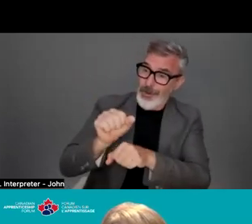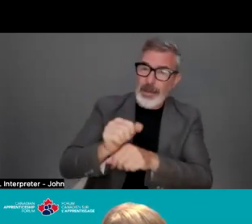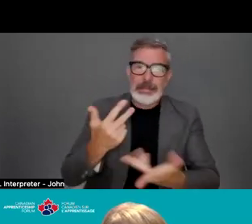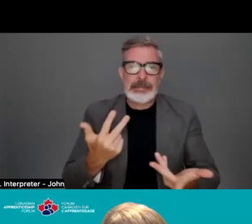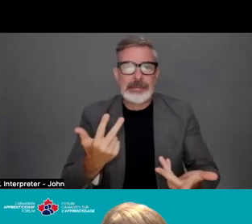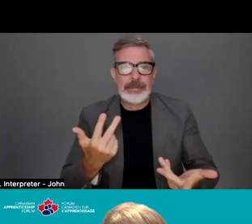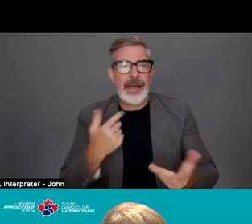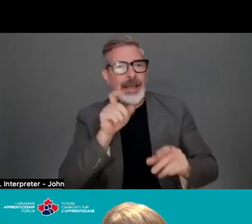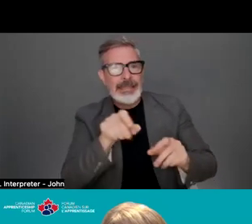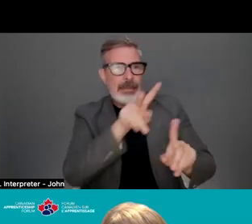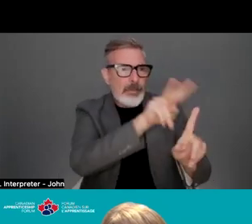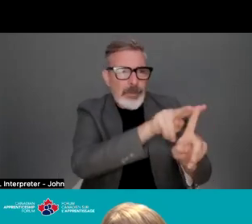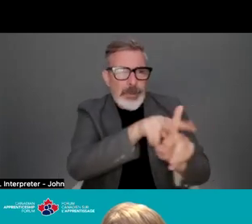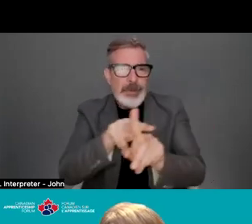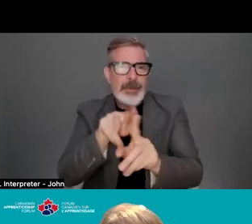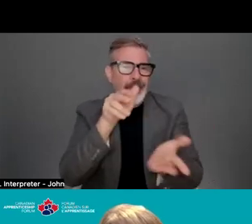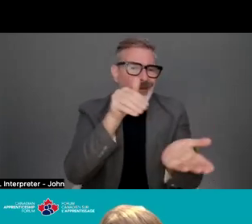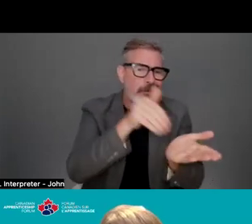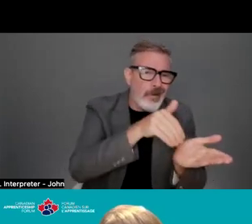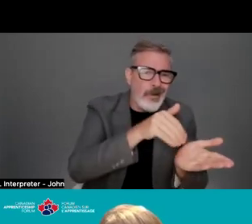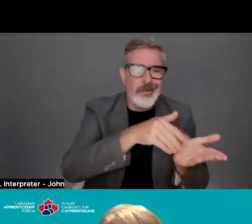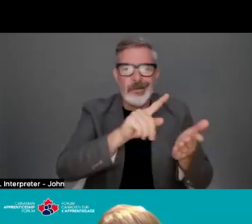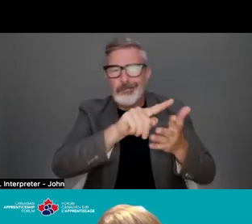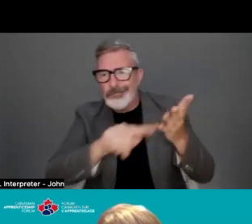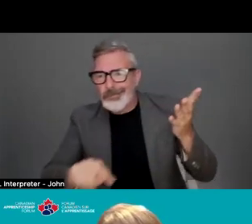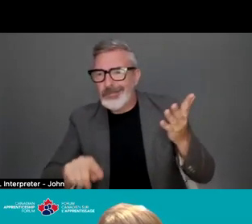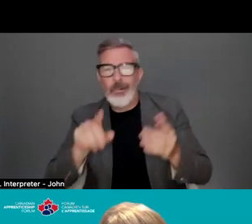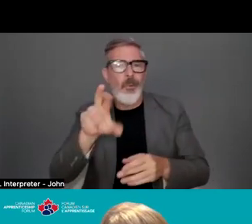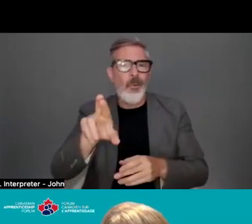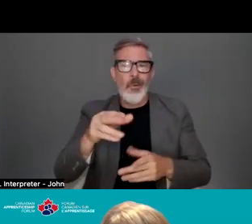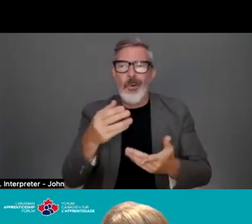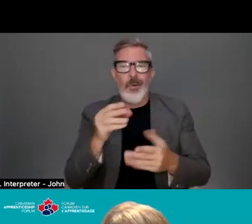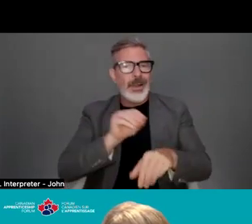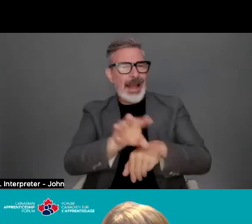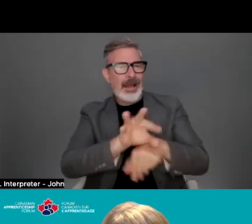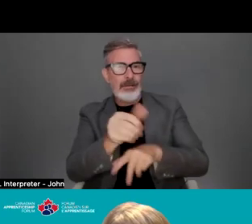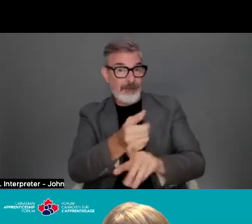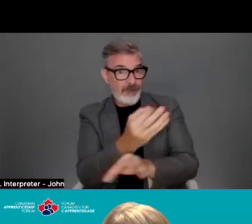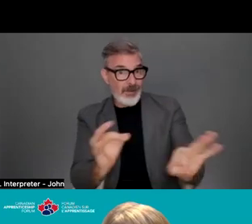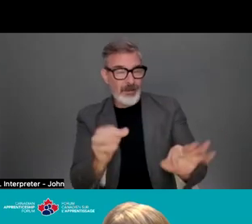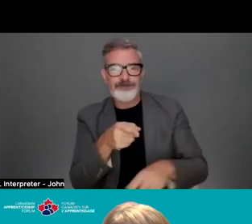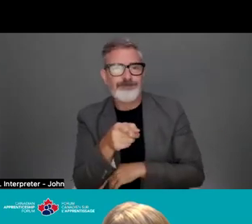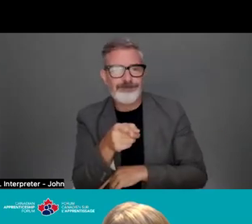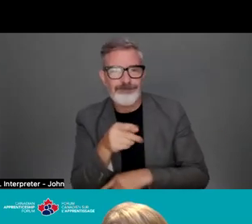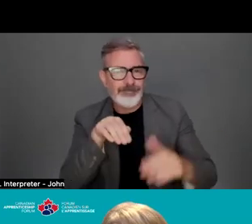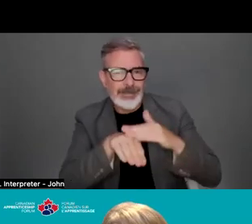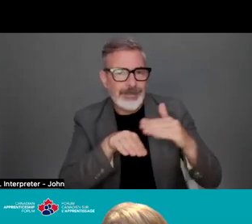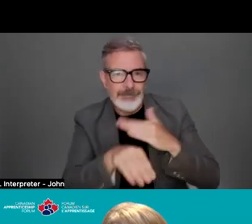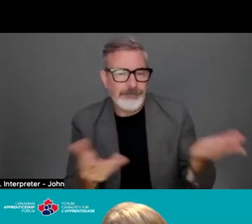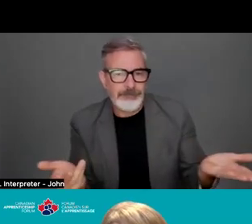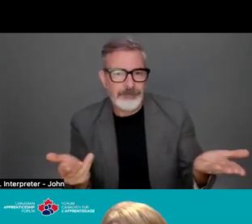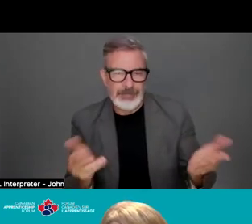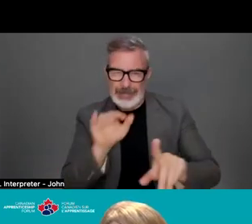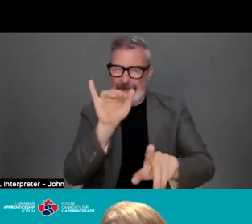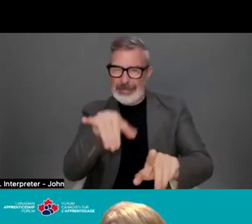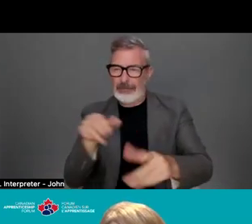counseling. So those are the common stressors that apprentices identified in our research. The results showed,